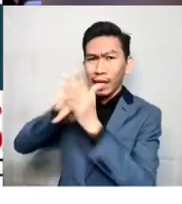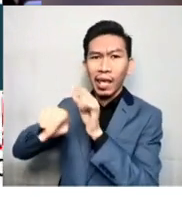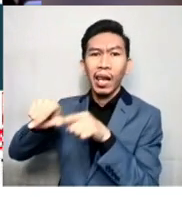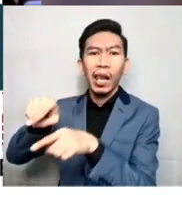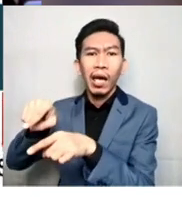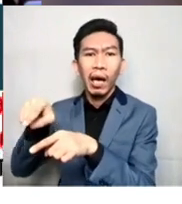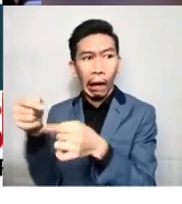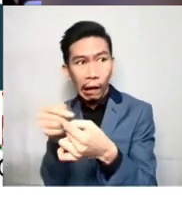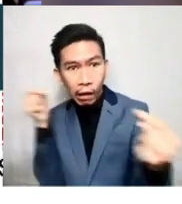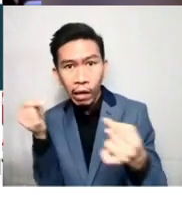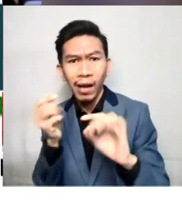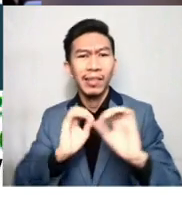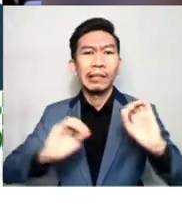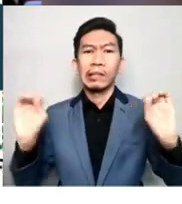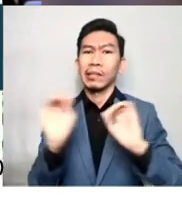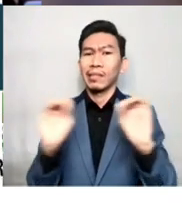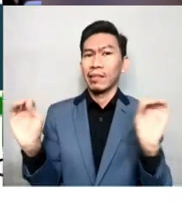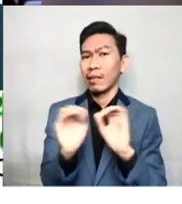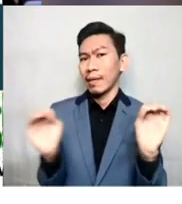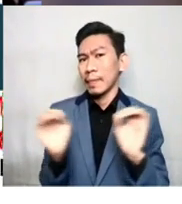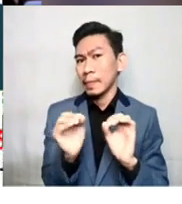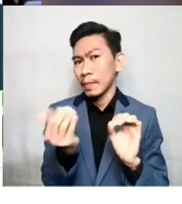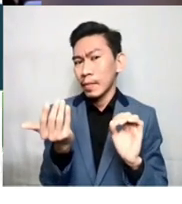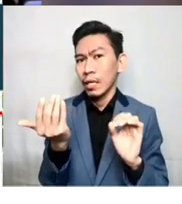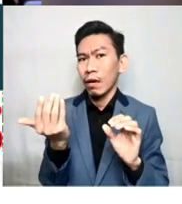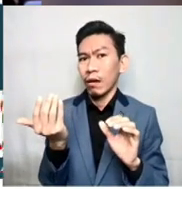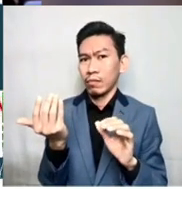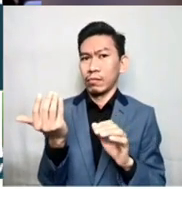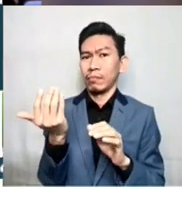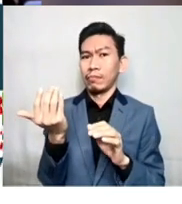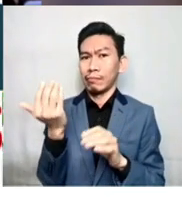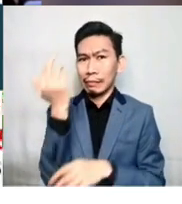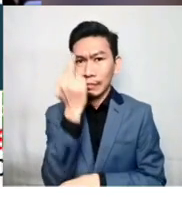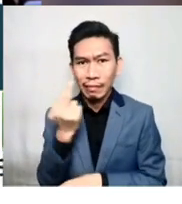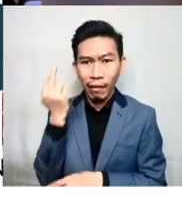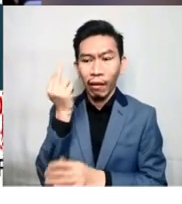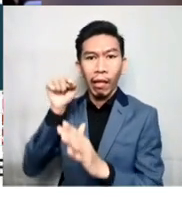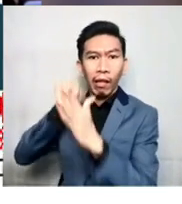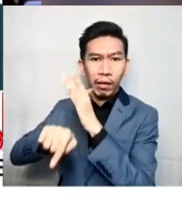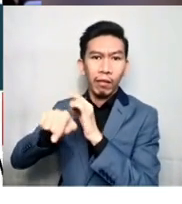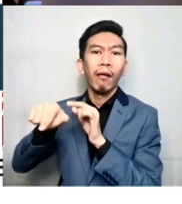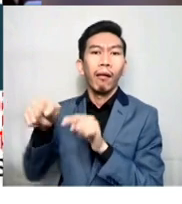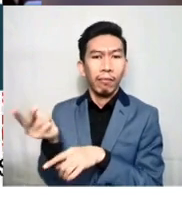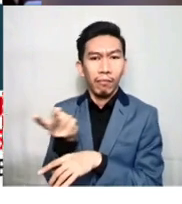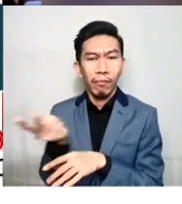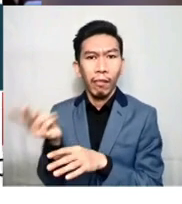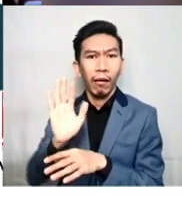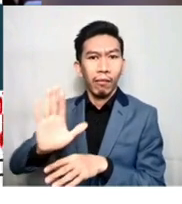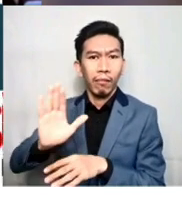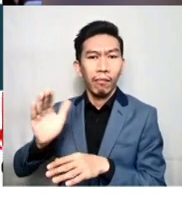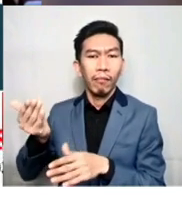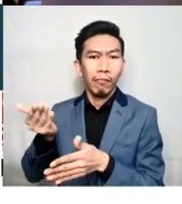may kalaban silang iba na magme-merit ng ganong klase ng paglabag sa kanilang mga karapatan,